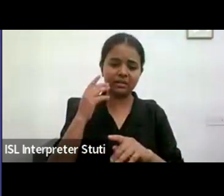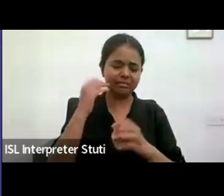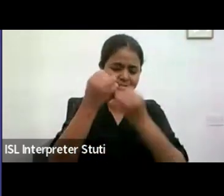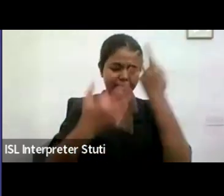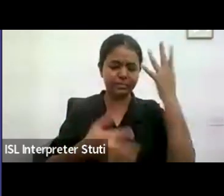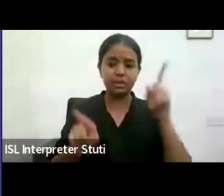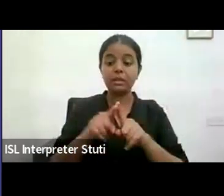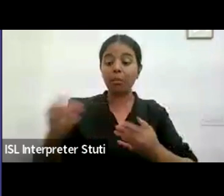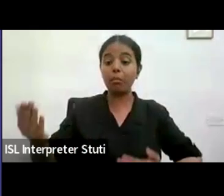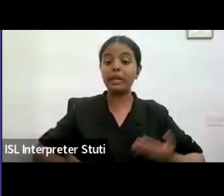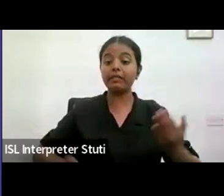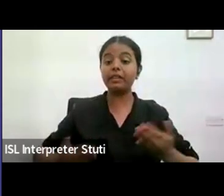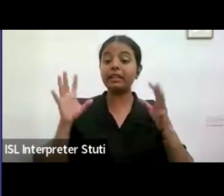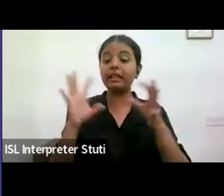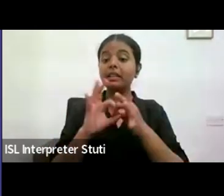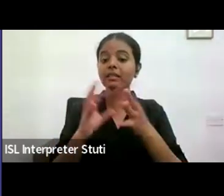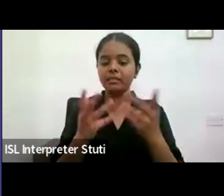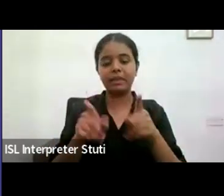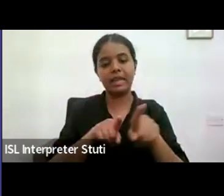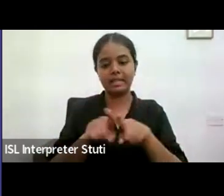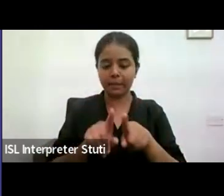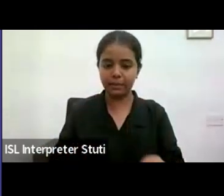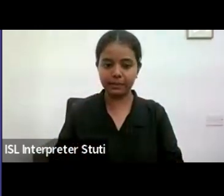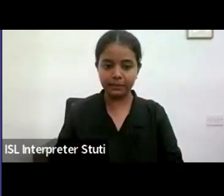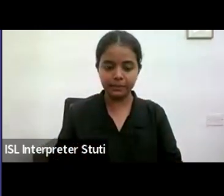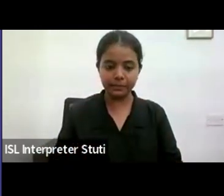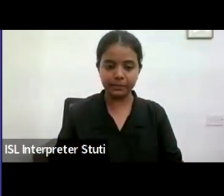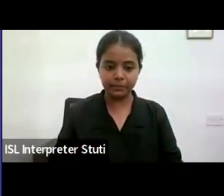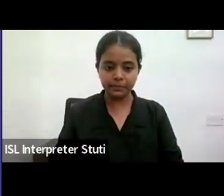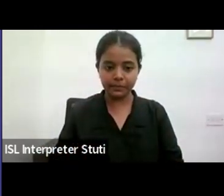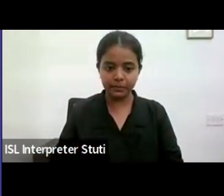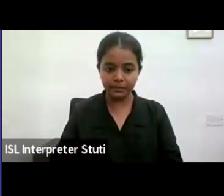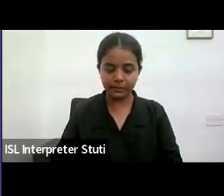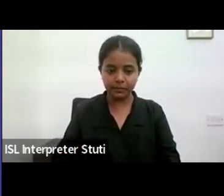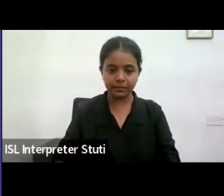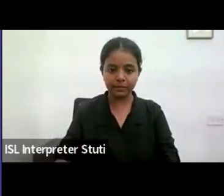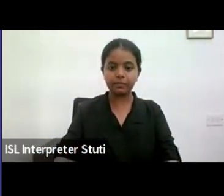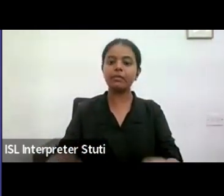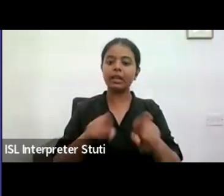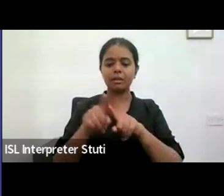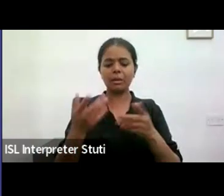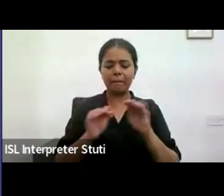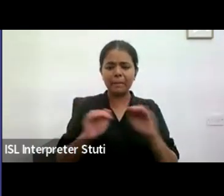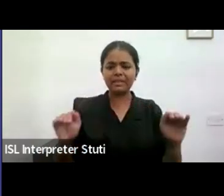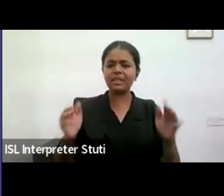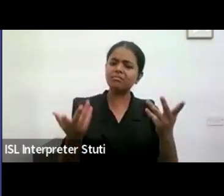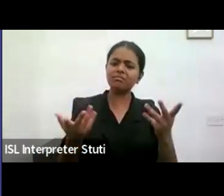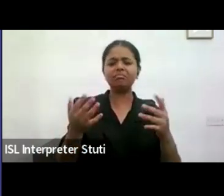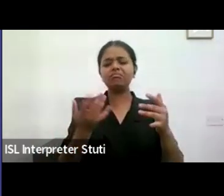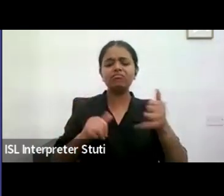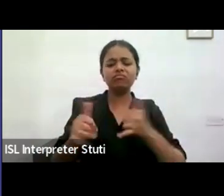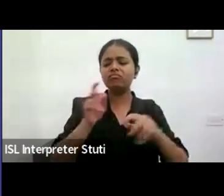modification. You know, like sometimes children are running around, or sometimes children, when they